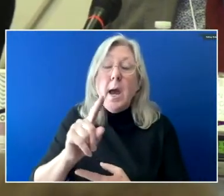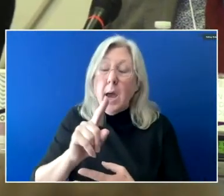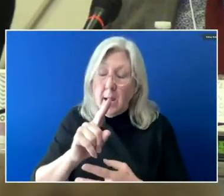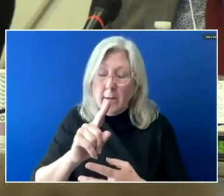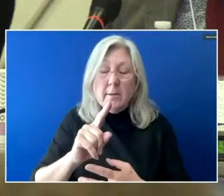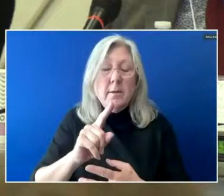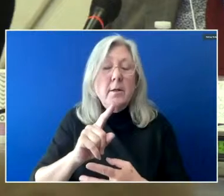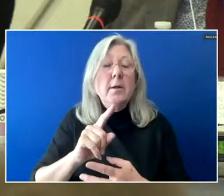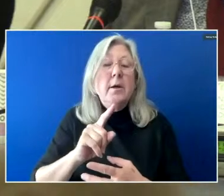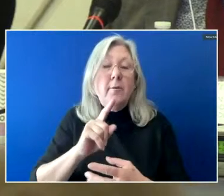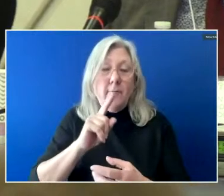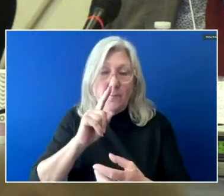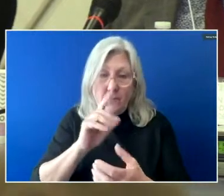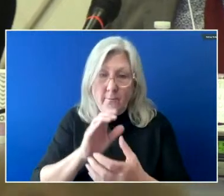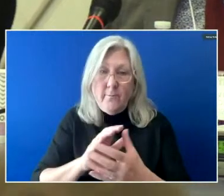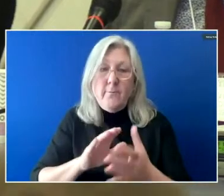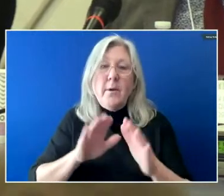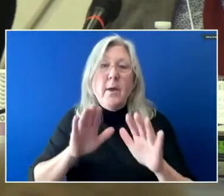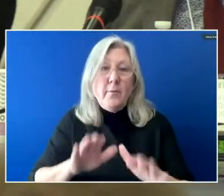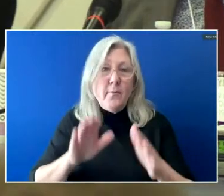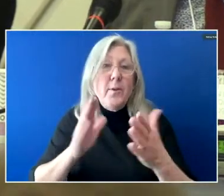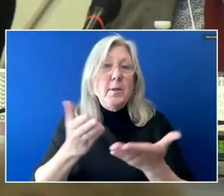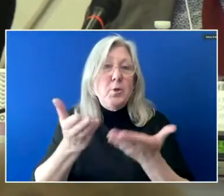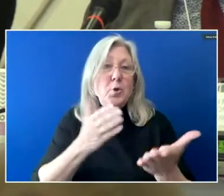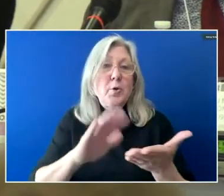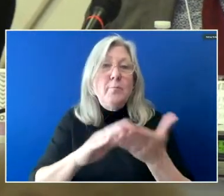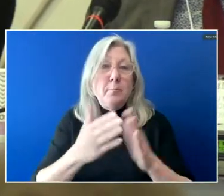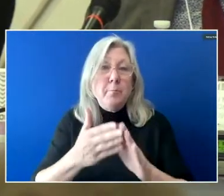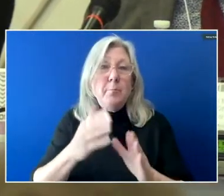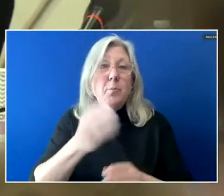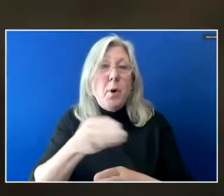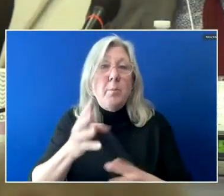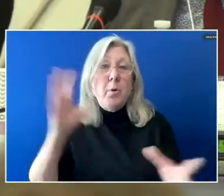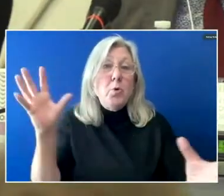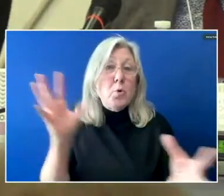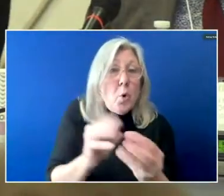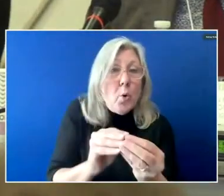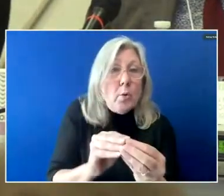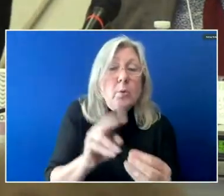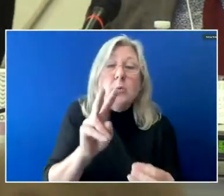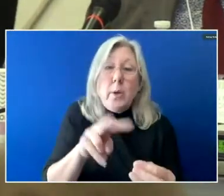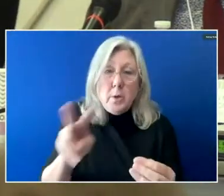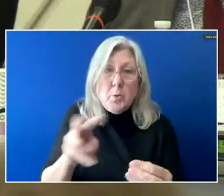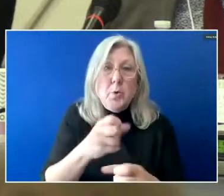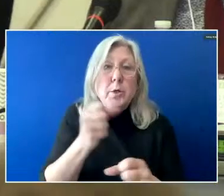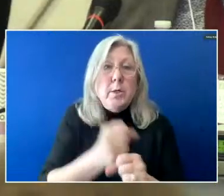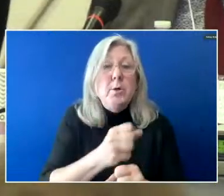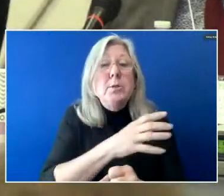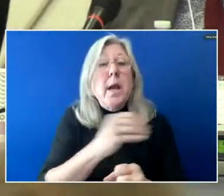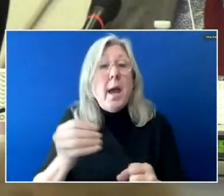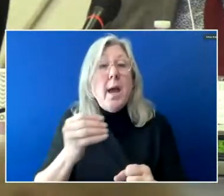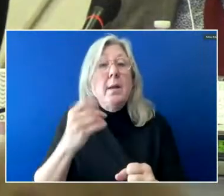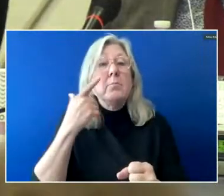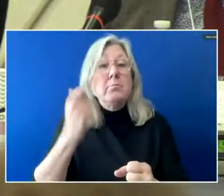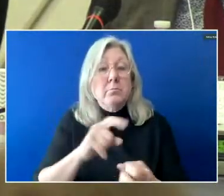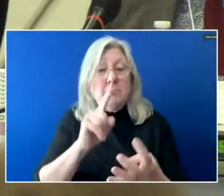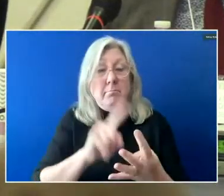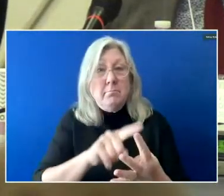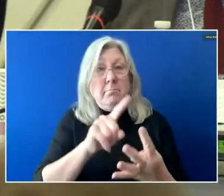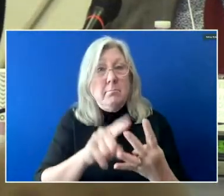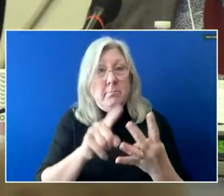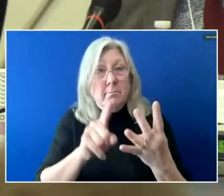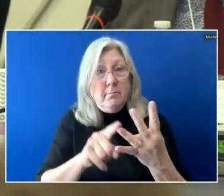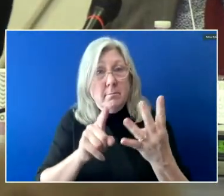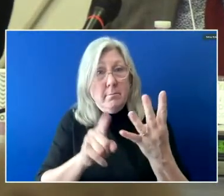community of brador for a total of 22 years and whereas each of these long-term